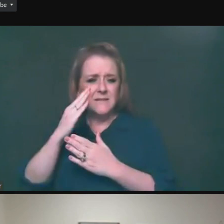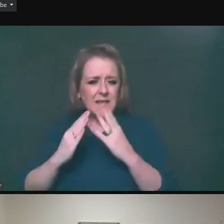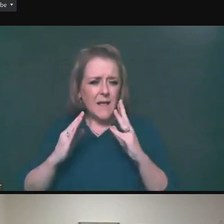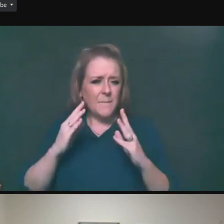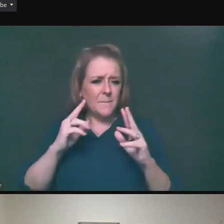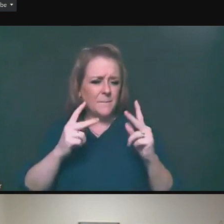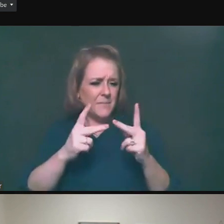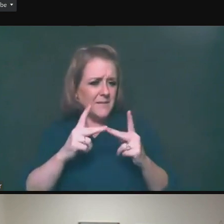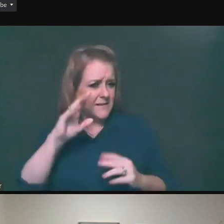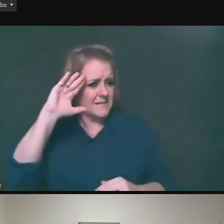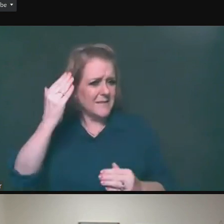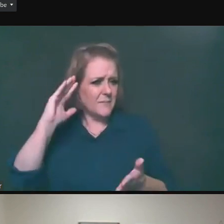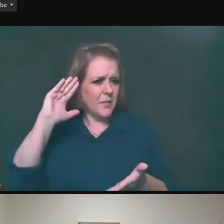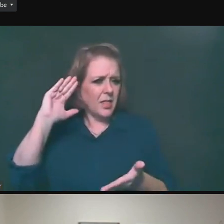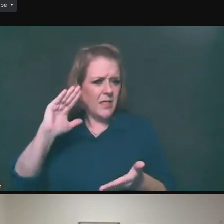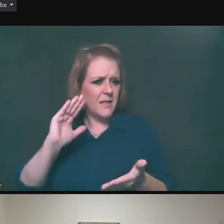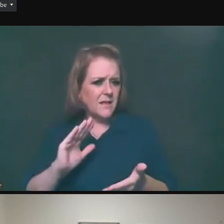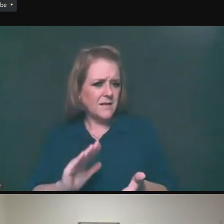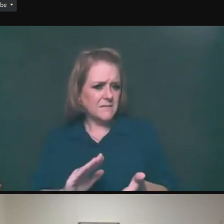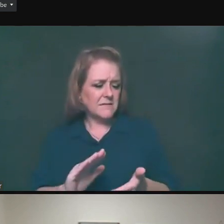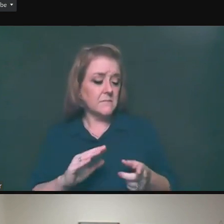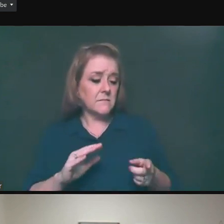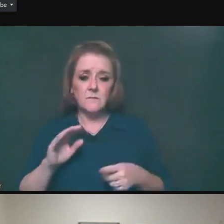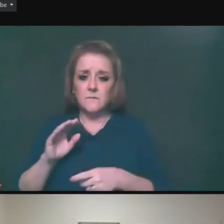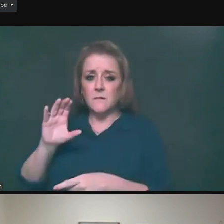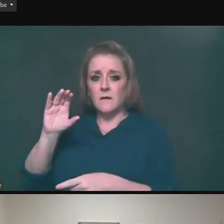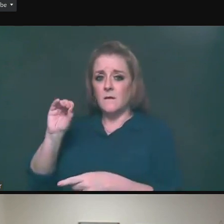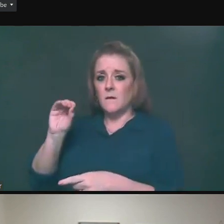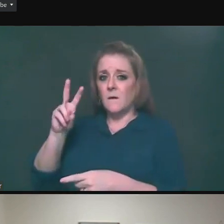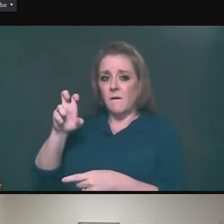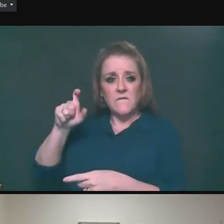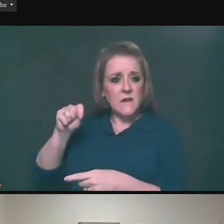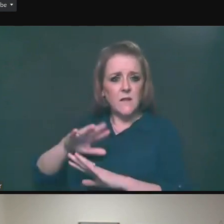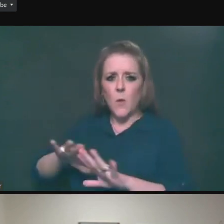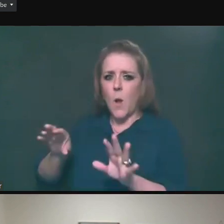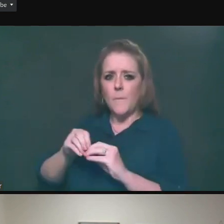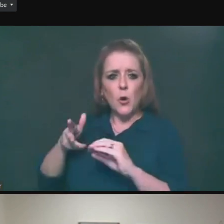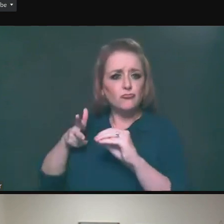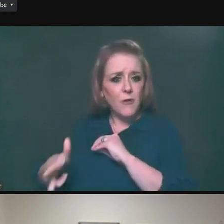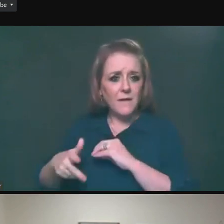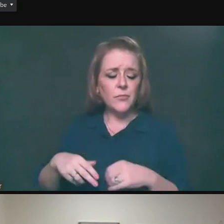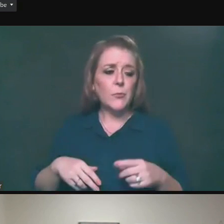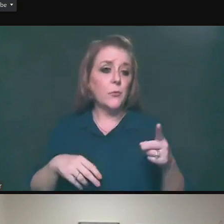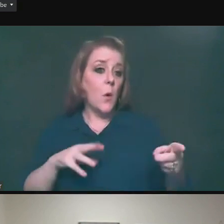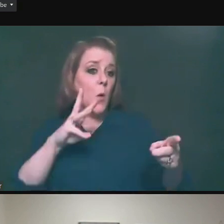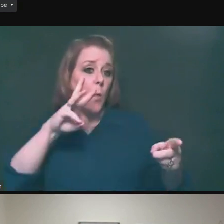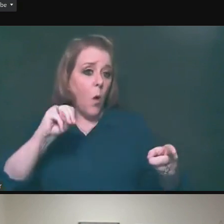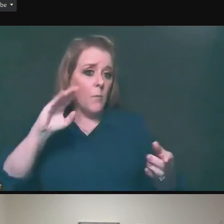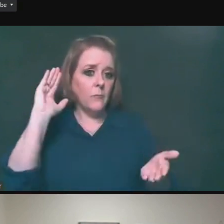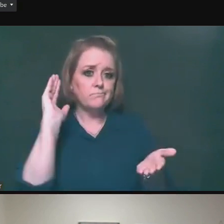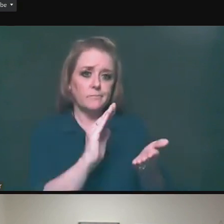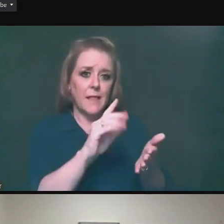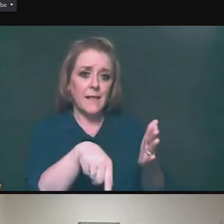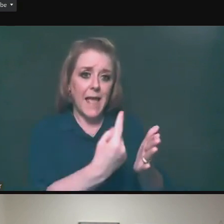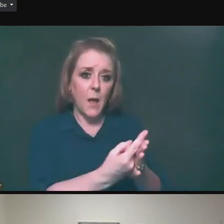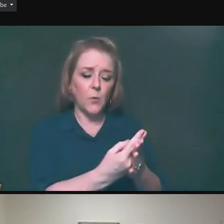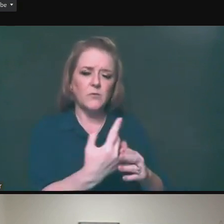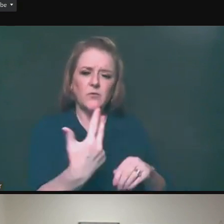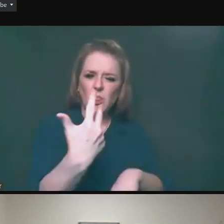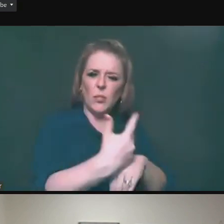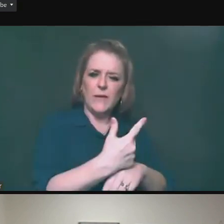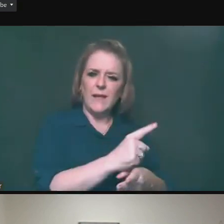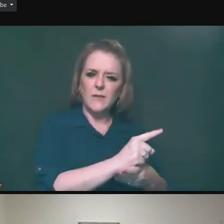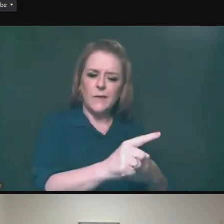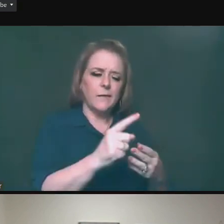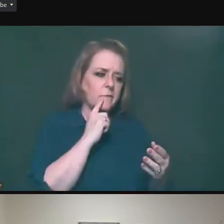back testing. If Covenant is stopping the drive-through clinics and Walmart is reducing hours to 3 days a week for a